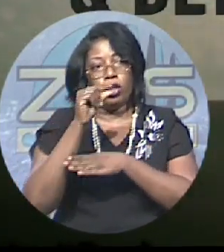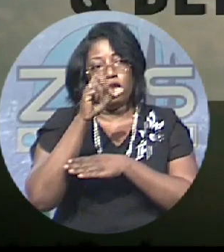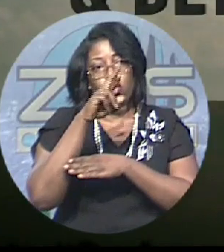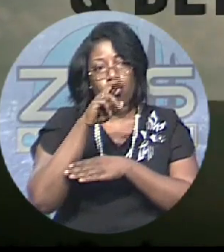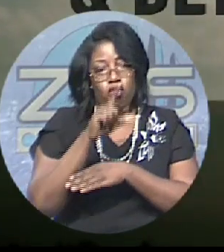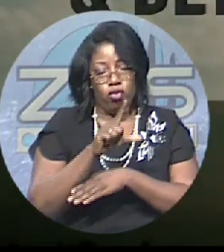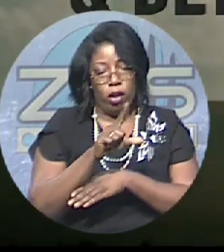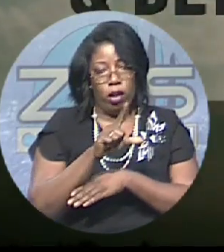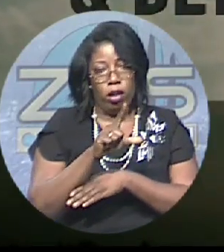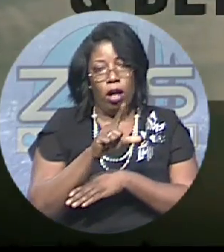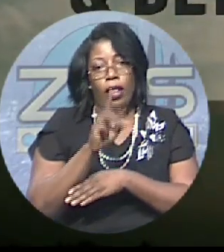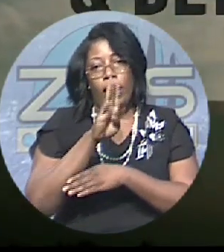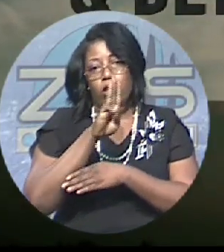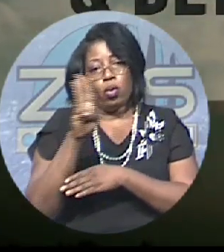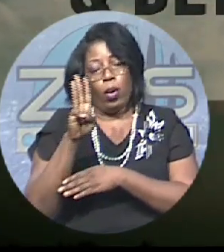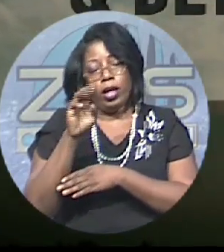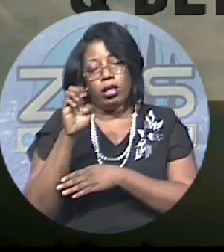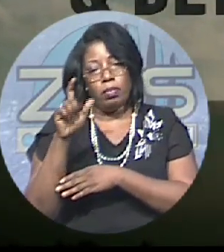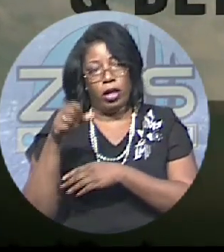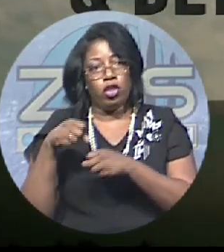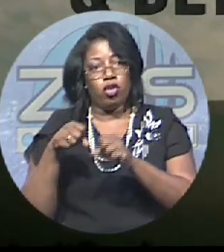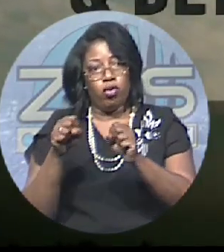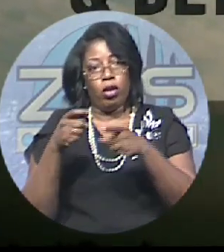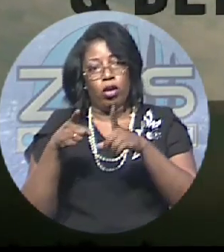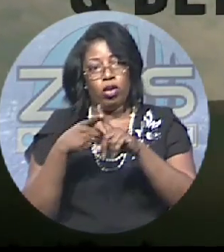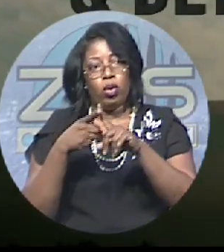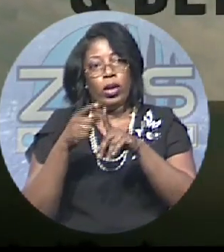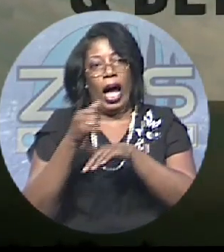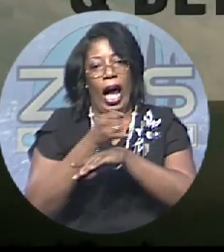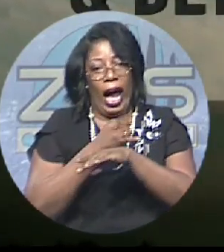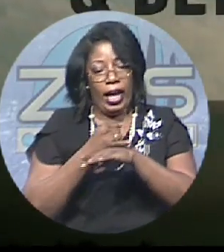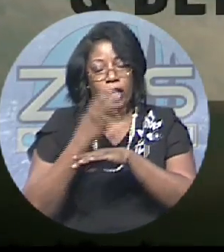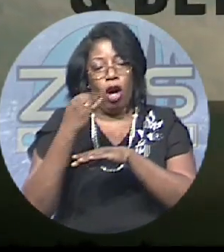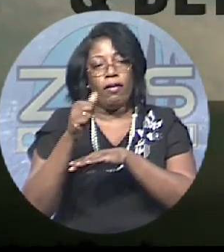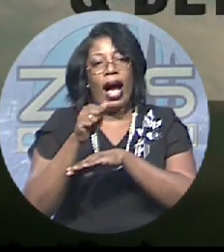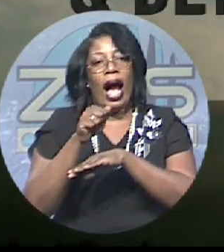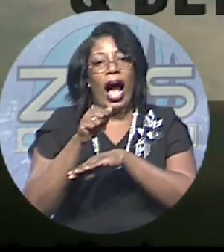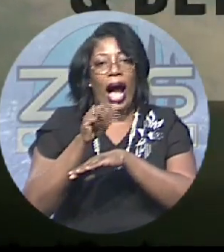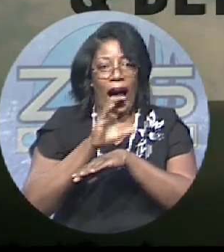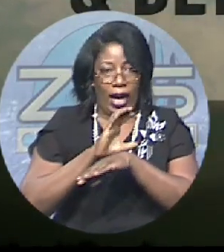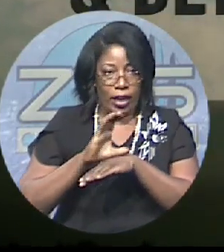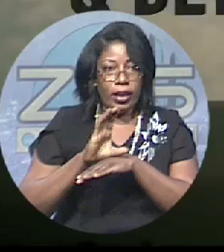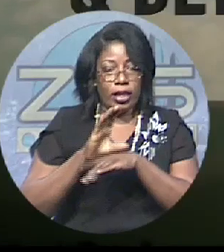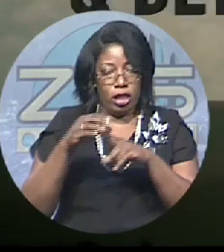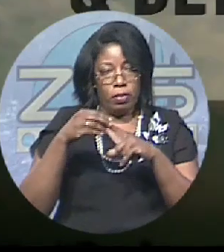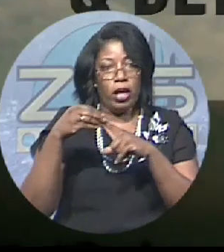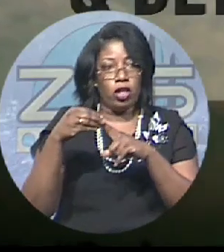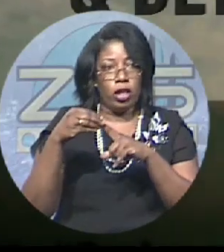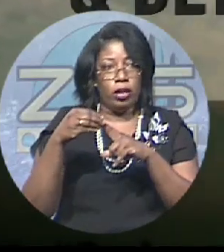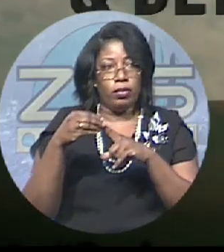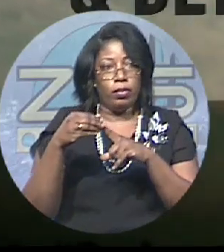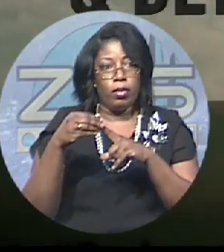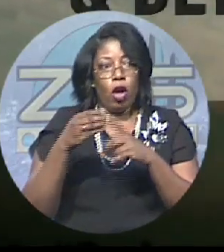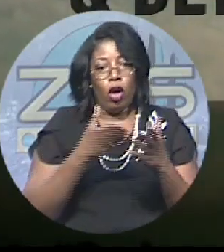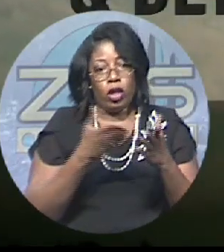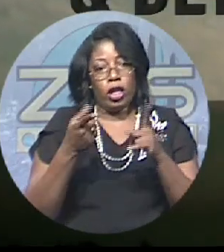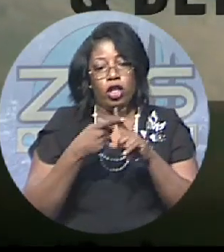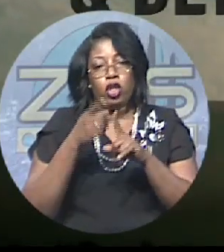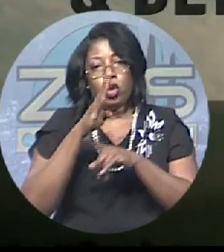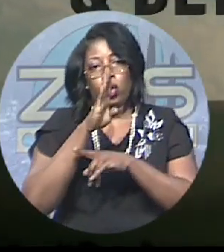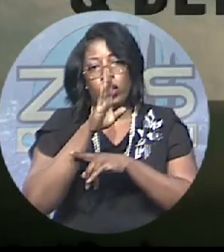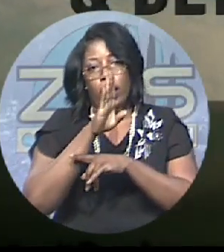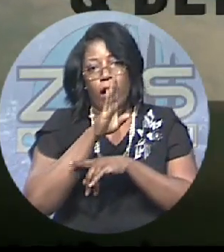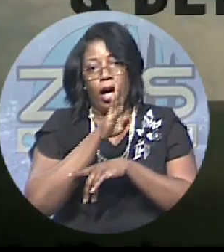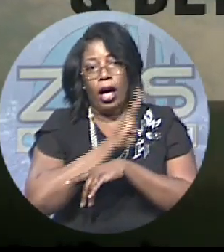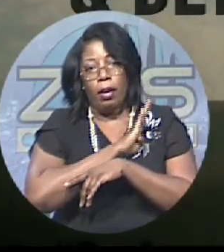That is, if your intention is for them to go to the island of Acklin specifically. You can also take those supplies to Bethel's